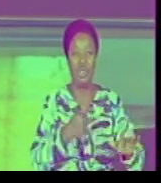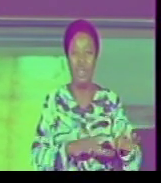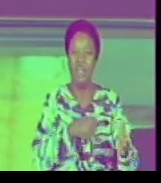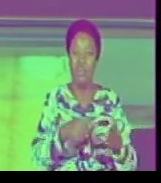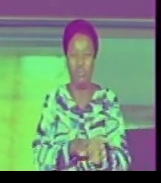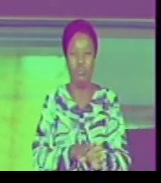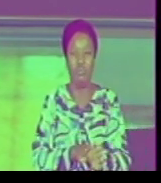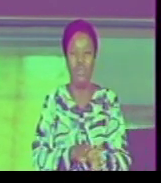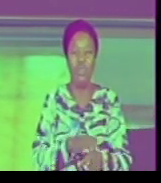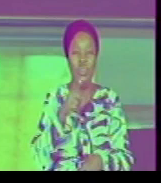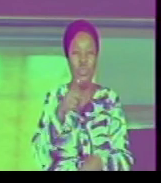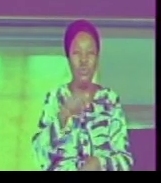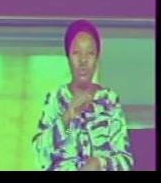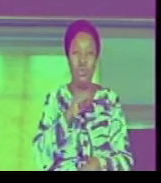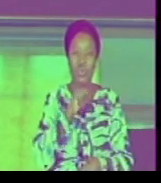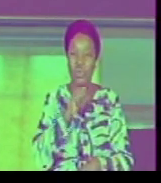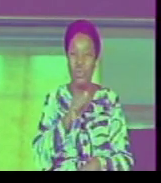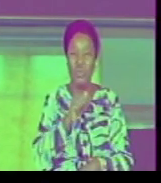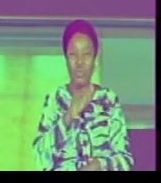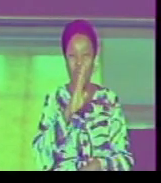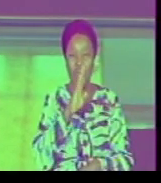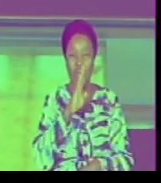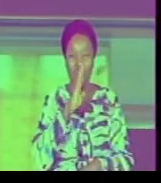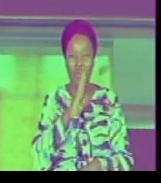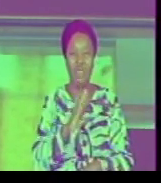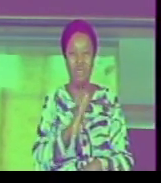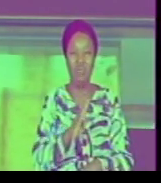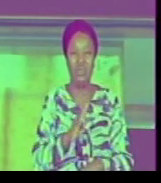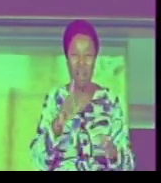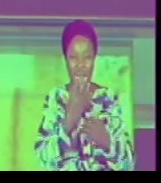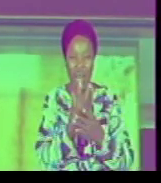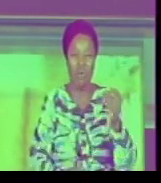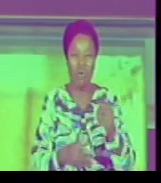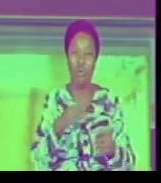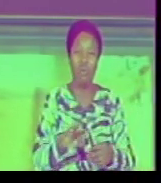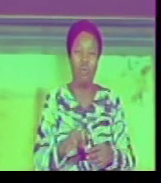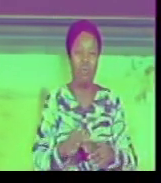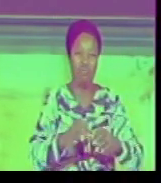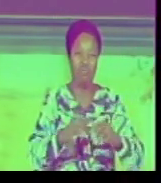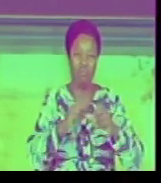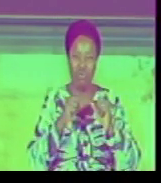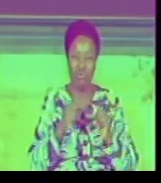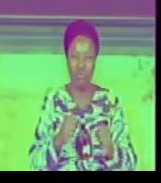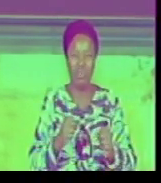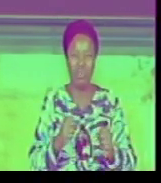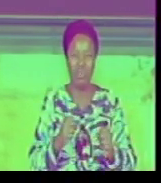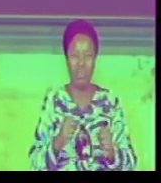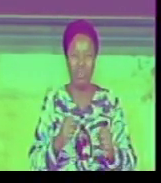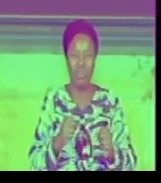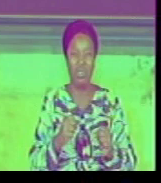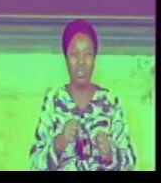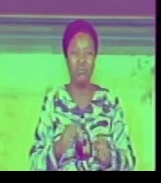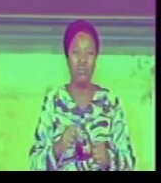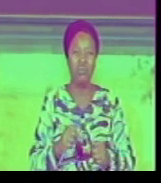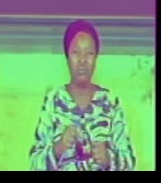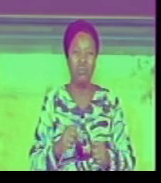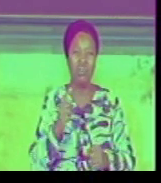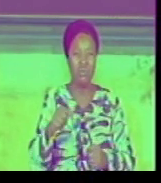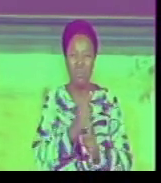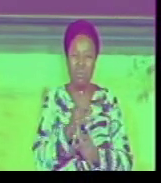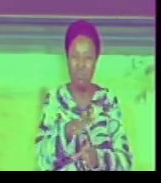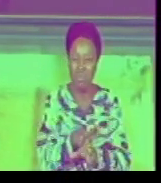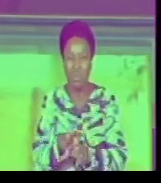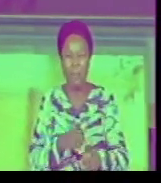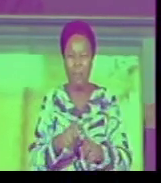be lukewarm. You'll not be dull. You'll not just be dragging your feet. There's going to be passion coming out of